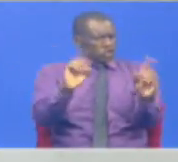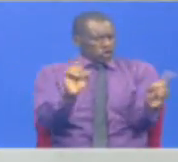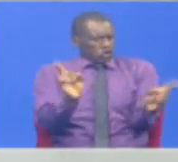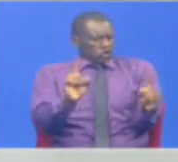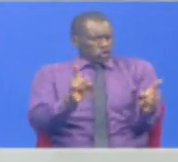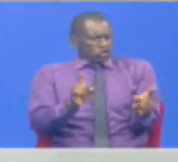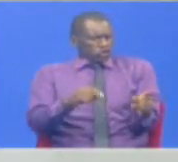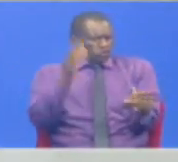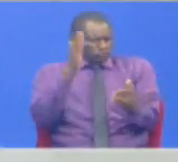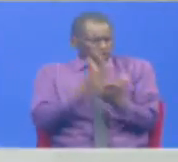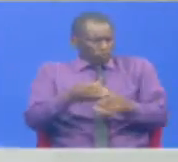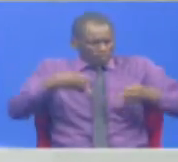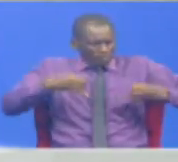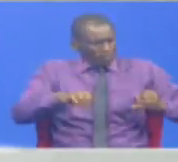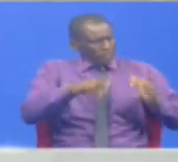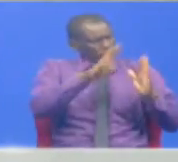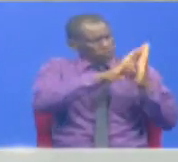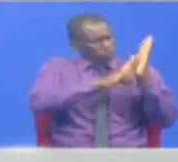down.